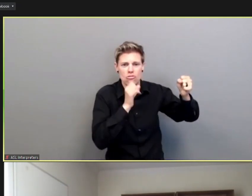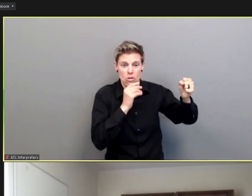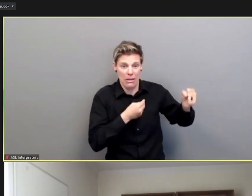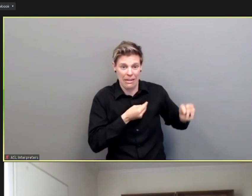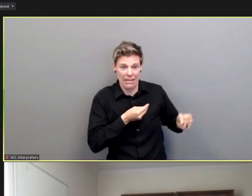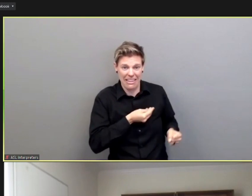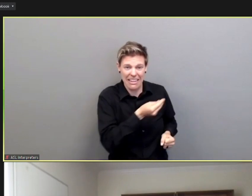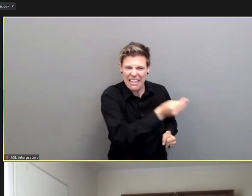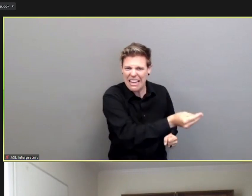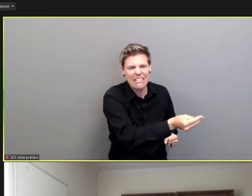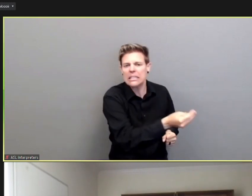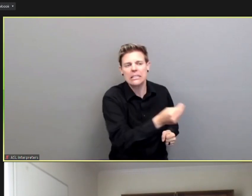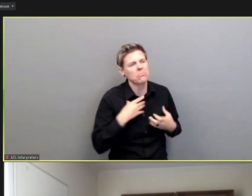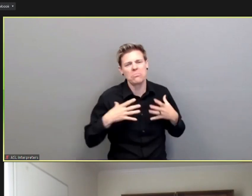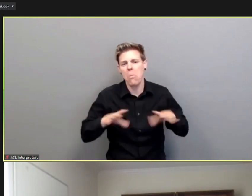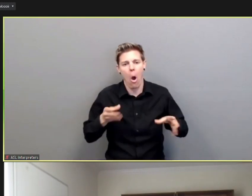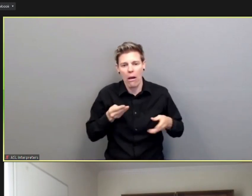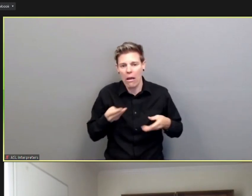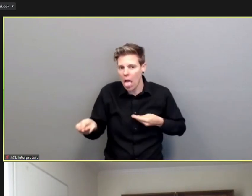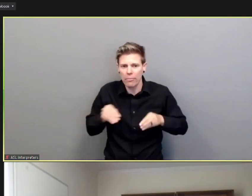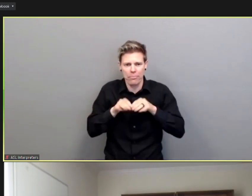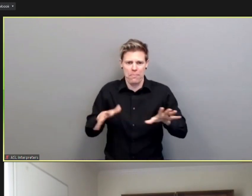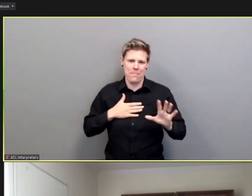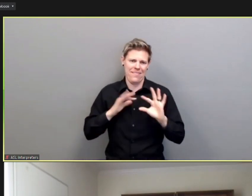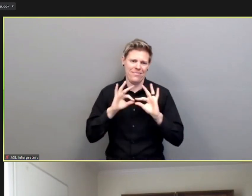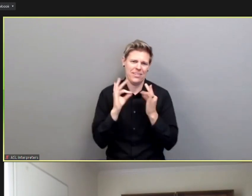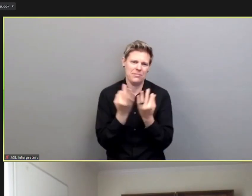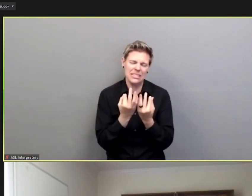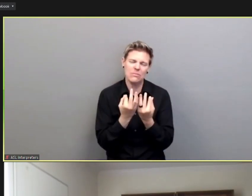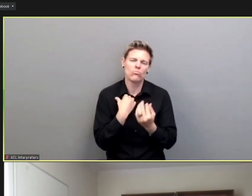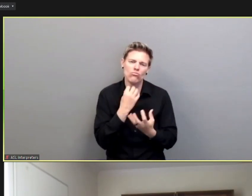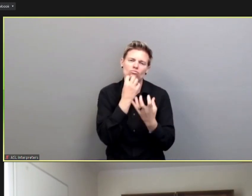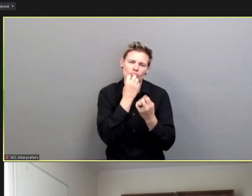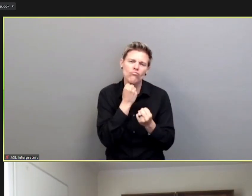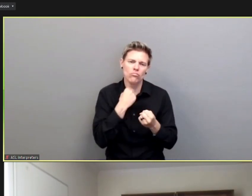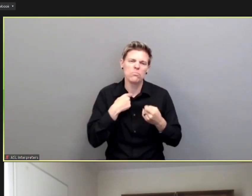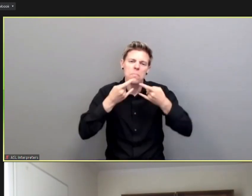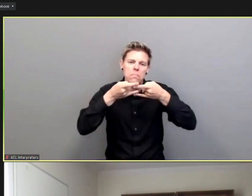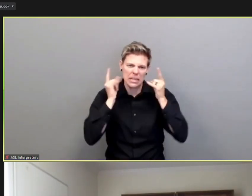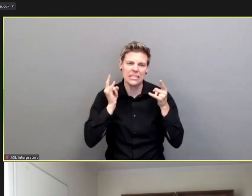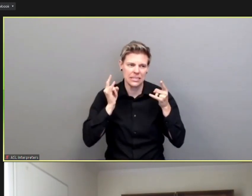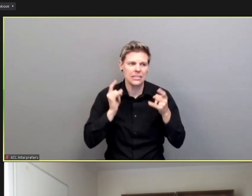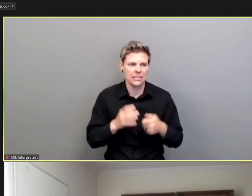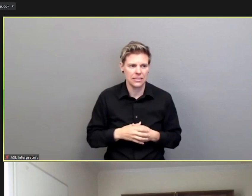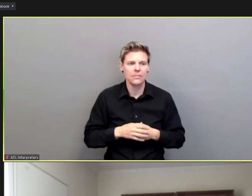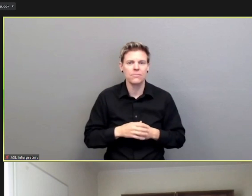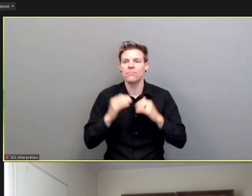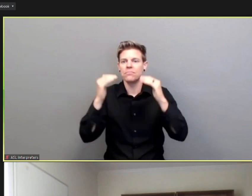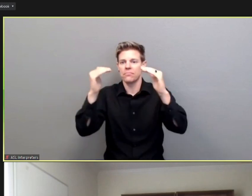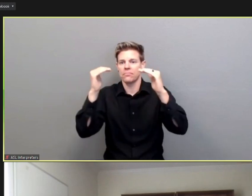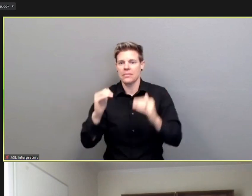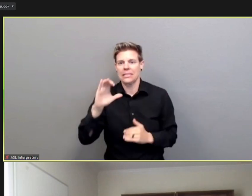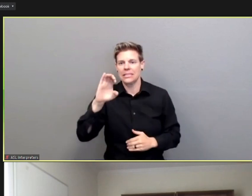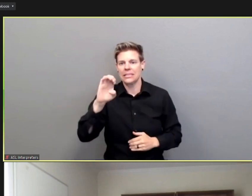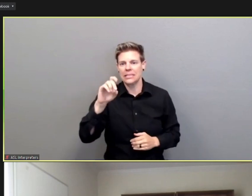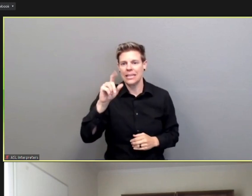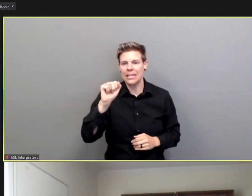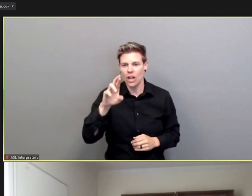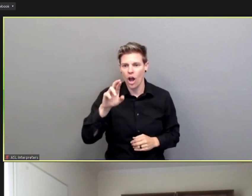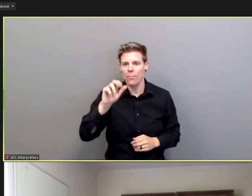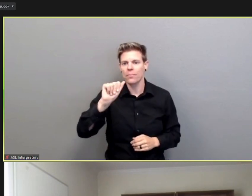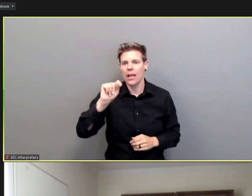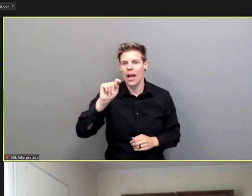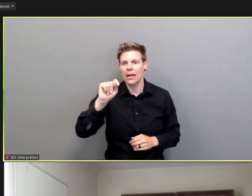All right, thanks everybody. Next we'll turn to Cedar Atanasio, followed by Chris McKee, followed by Brittany Costello. Cedar, you